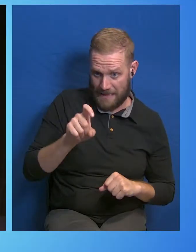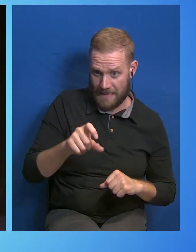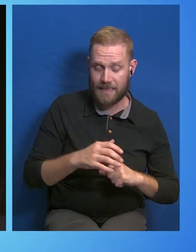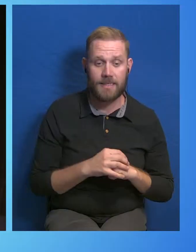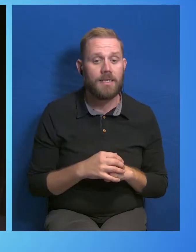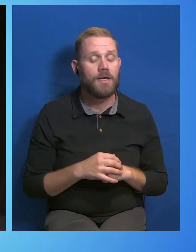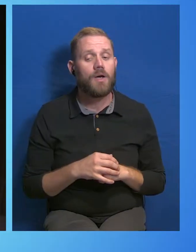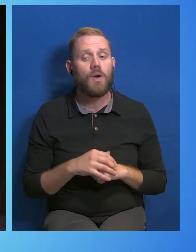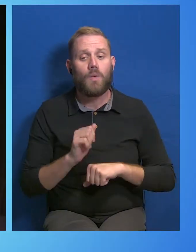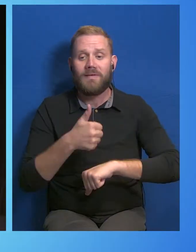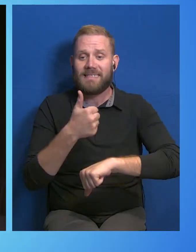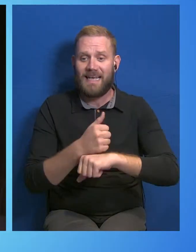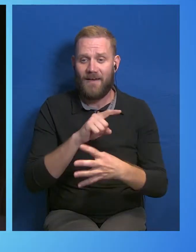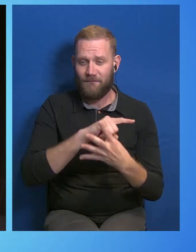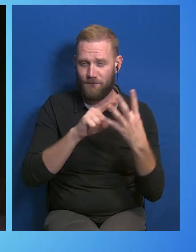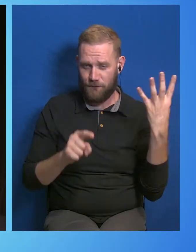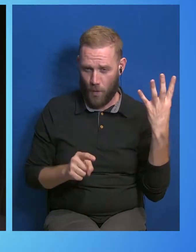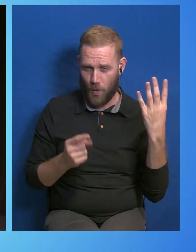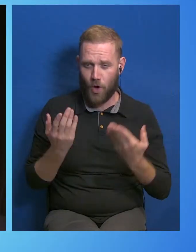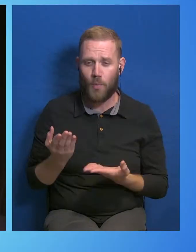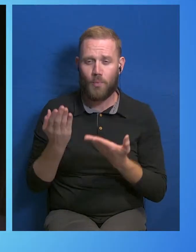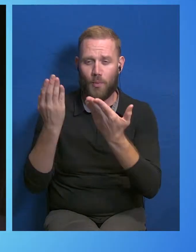together 4 proposed bills